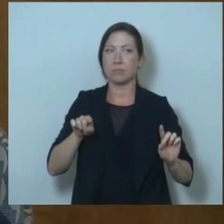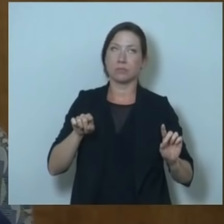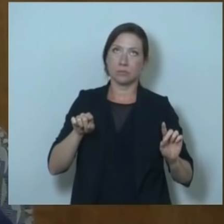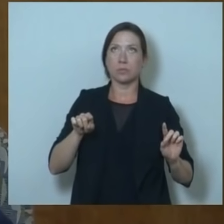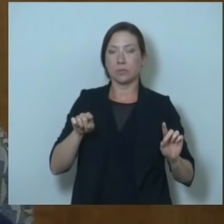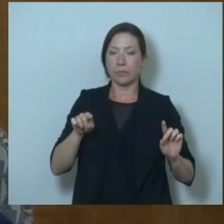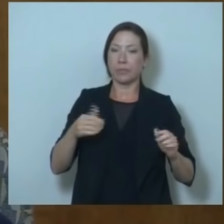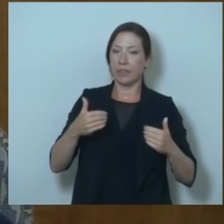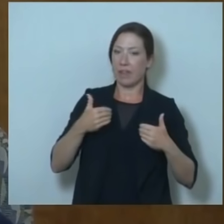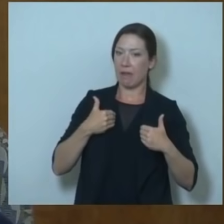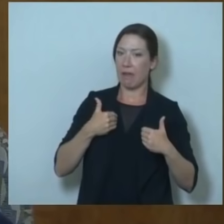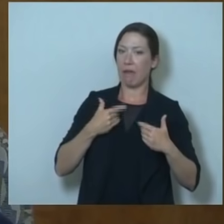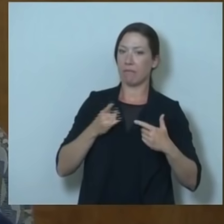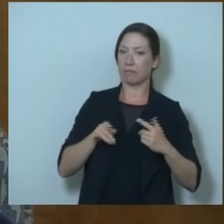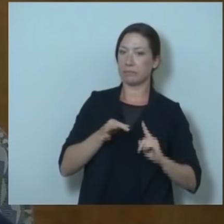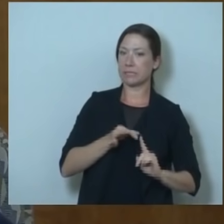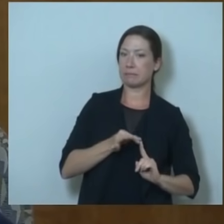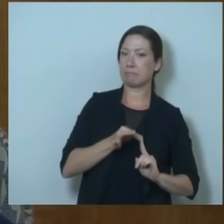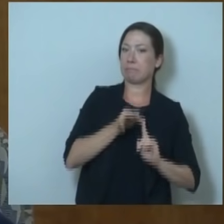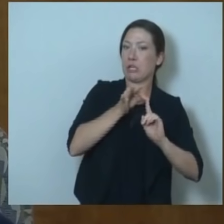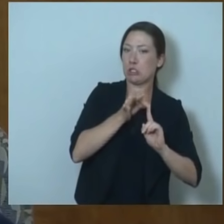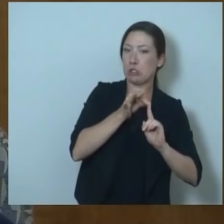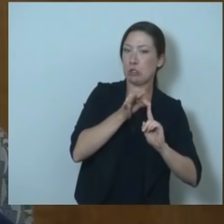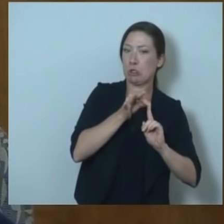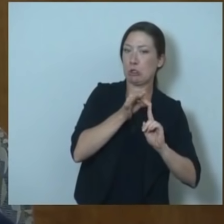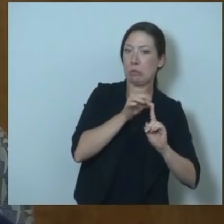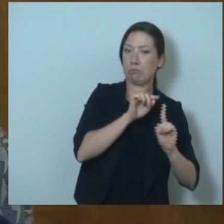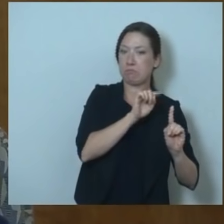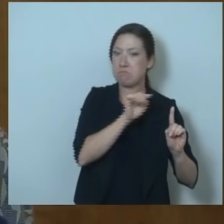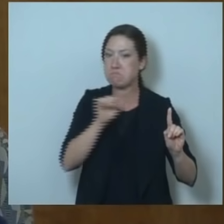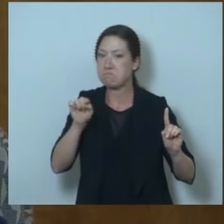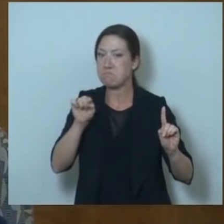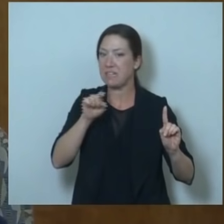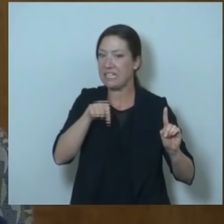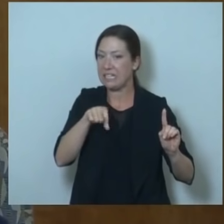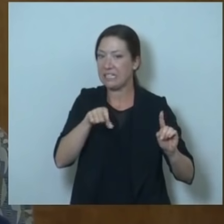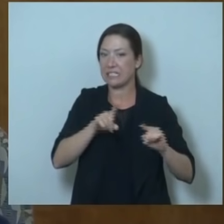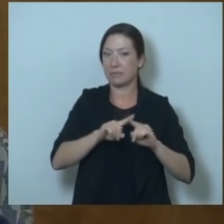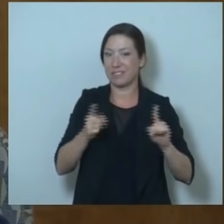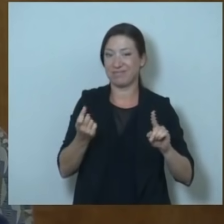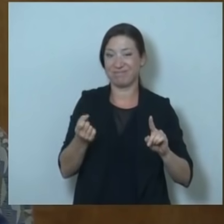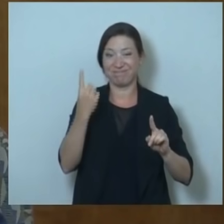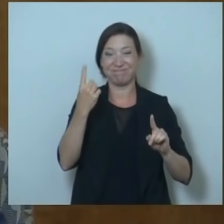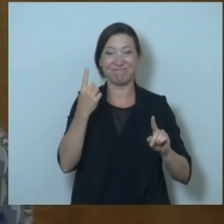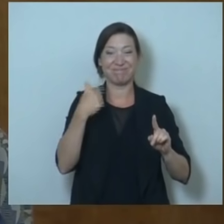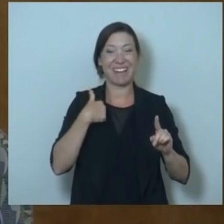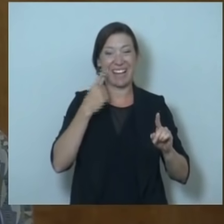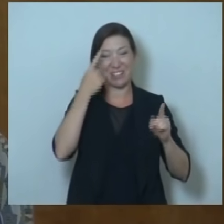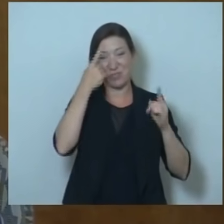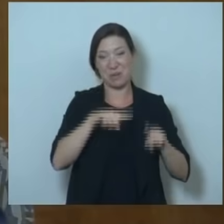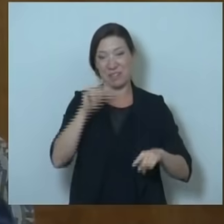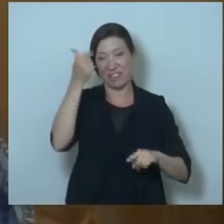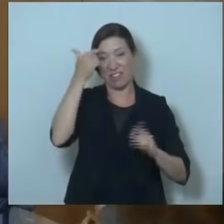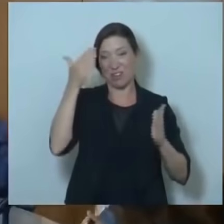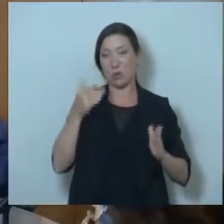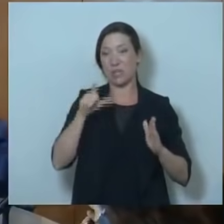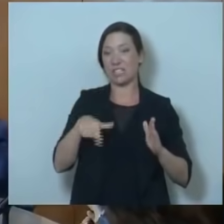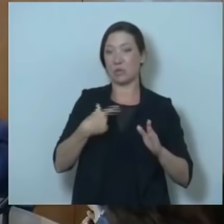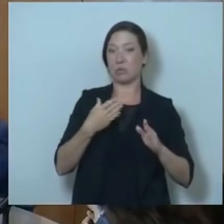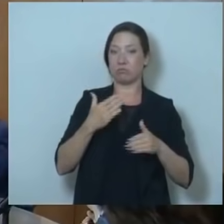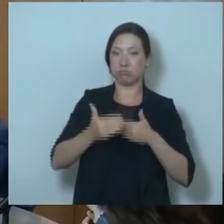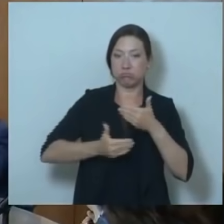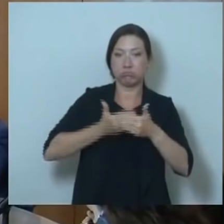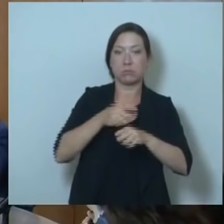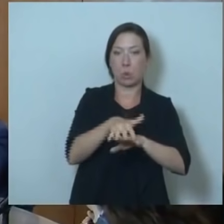has its own unique characteristics, but I agree with the governor. We really need to move as a state wherever we possibly can. Right. And